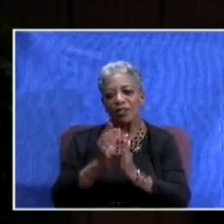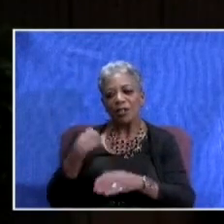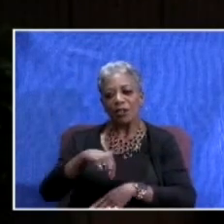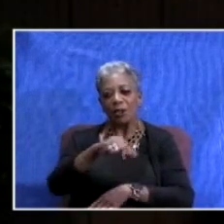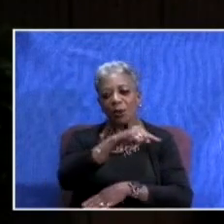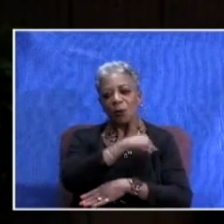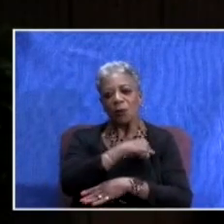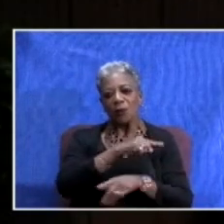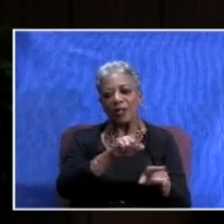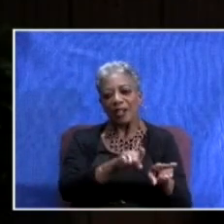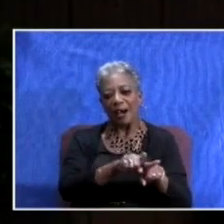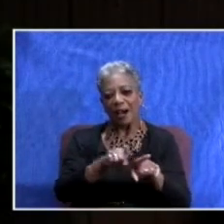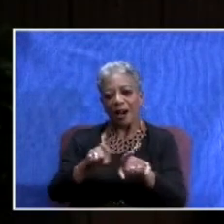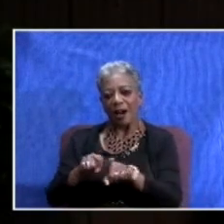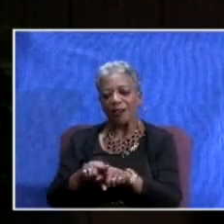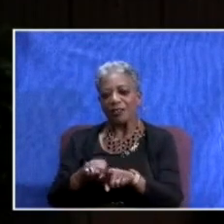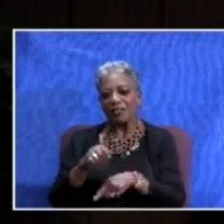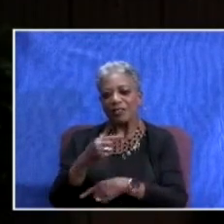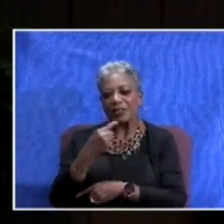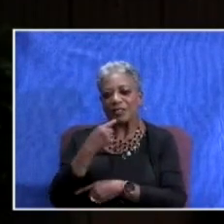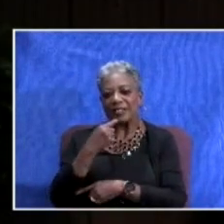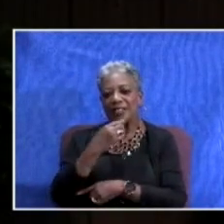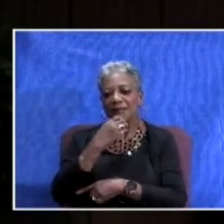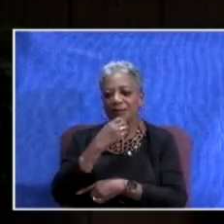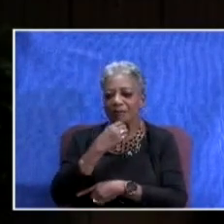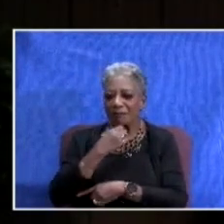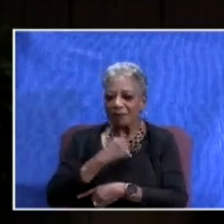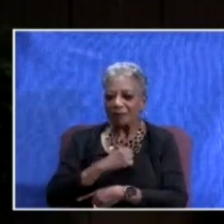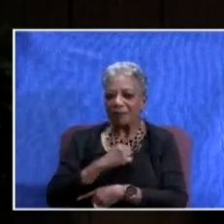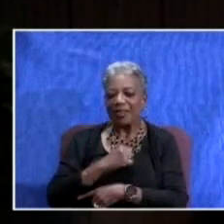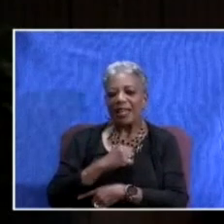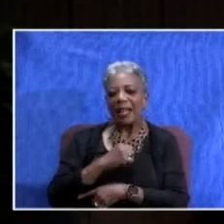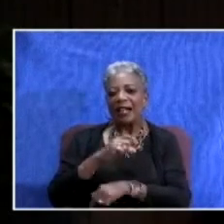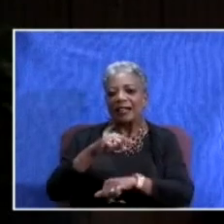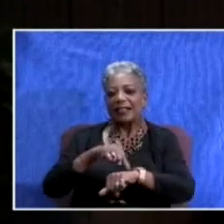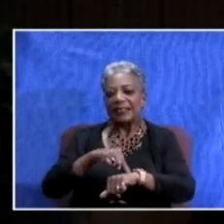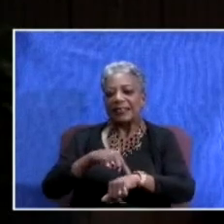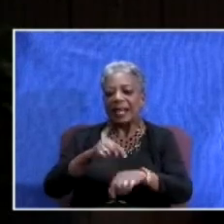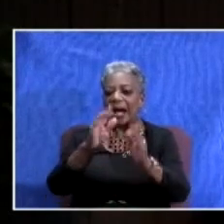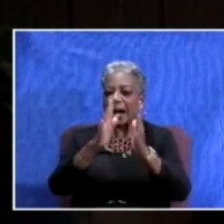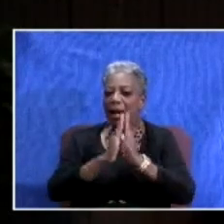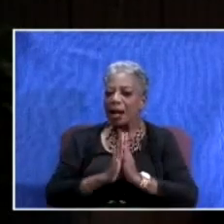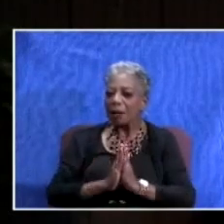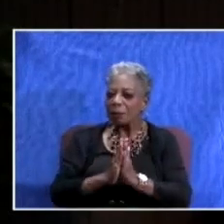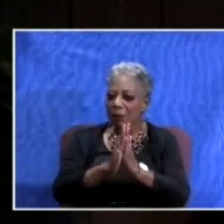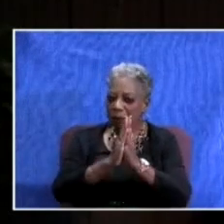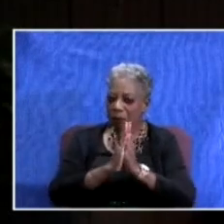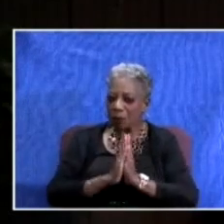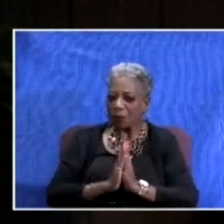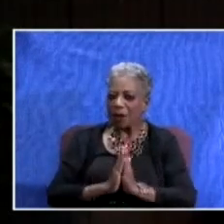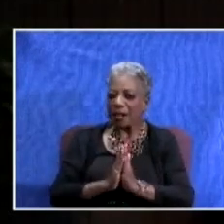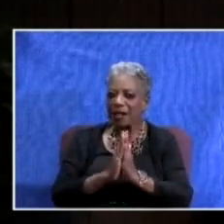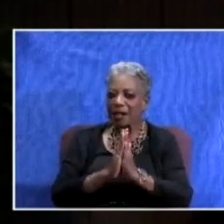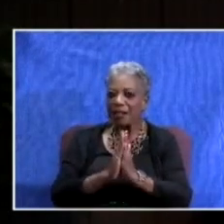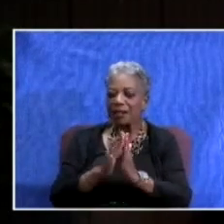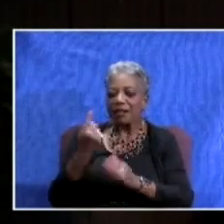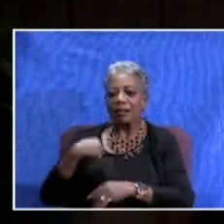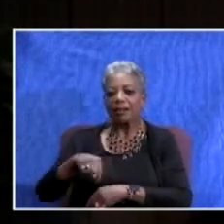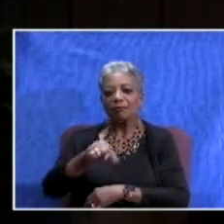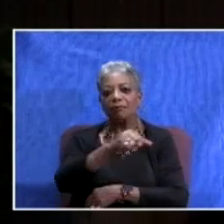heights, I view my home and see my flight and cry while shouting in the air, farewell,